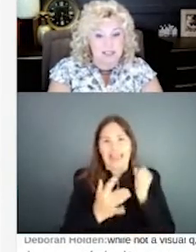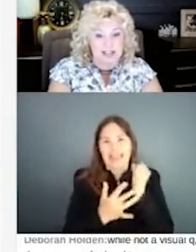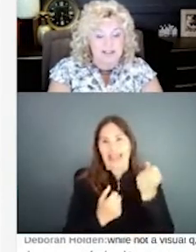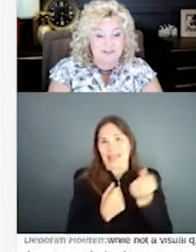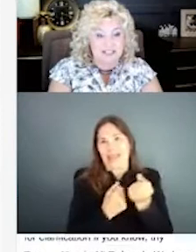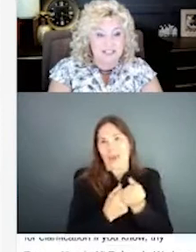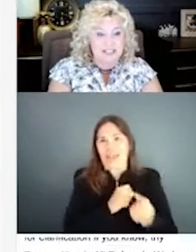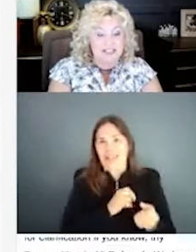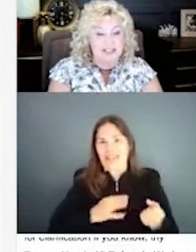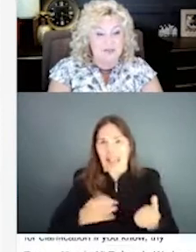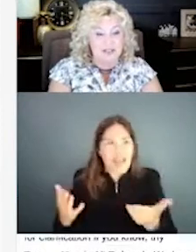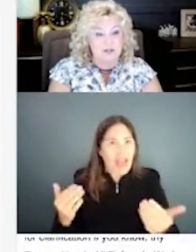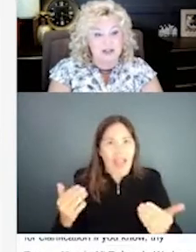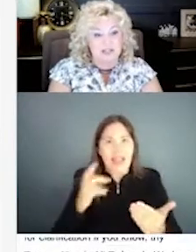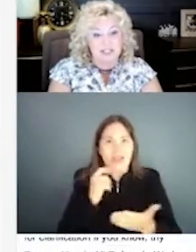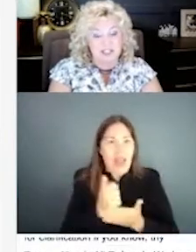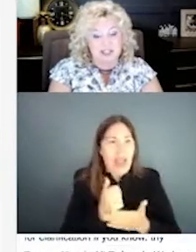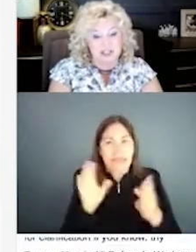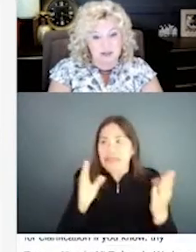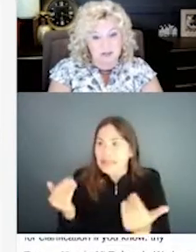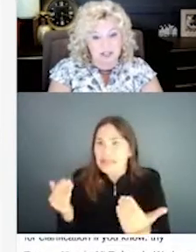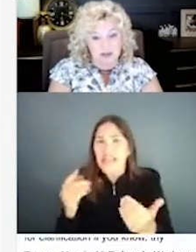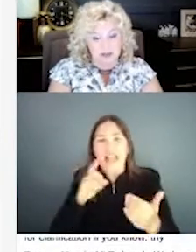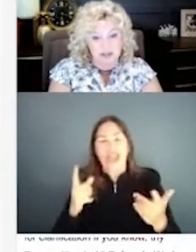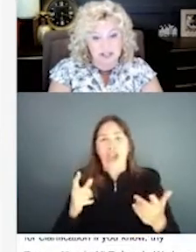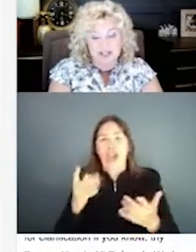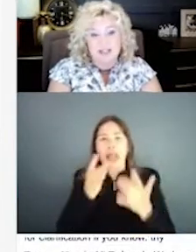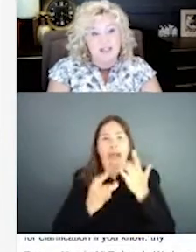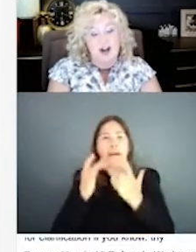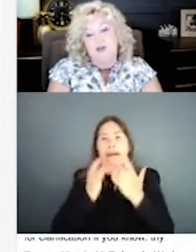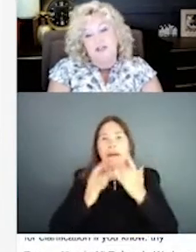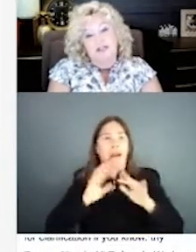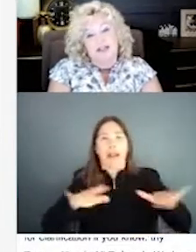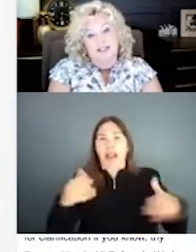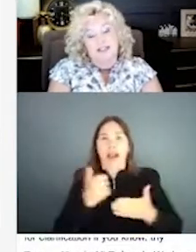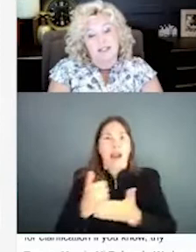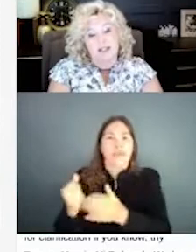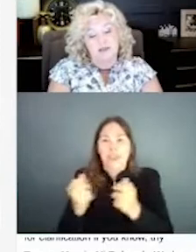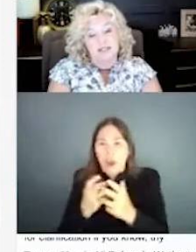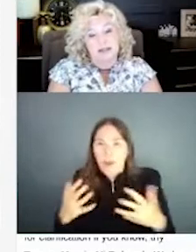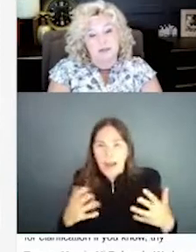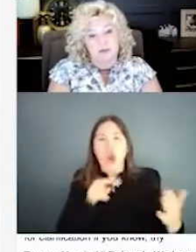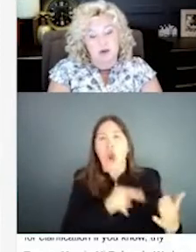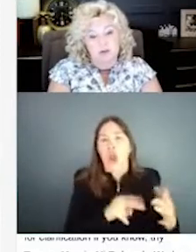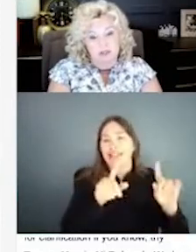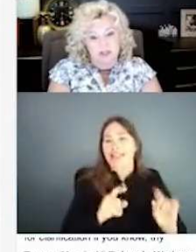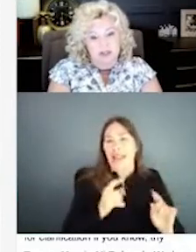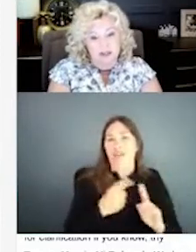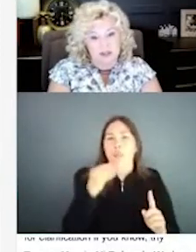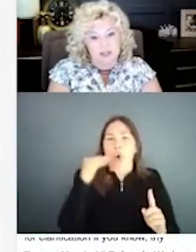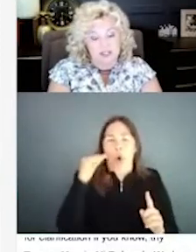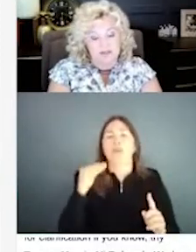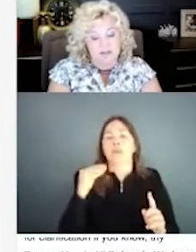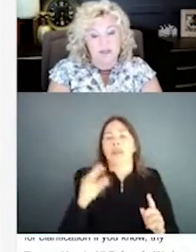staff to get their time and attention because they're spread so thin. Always look at exams from home as a great